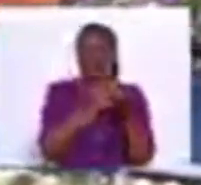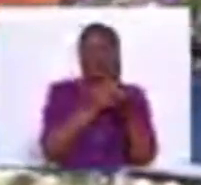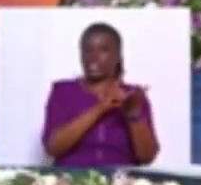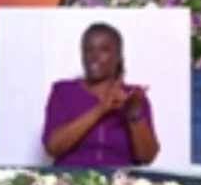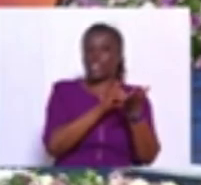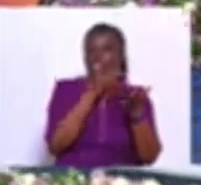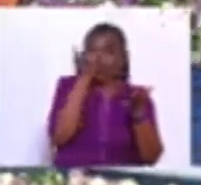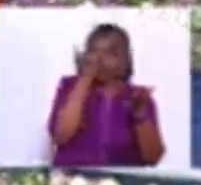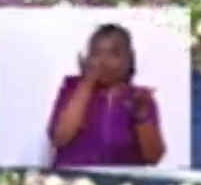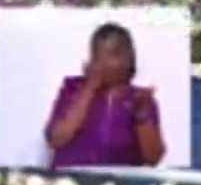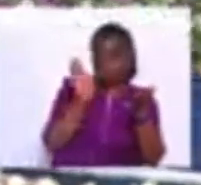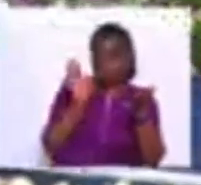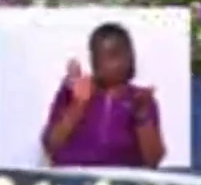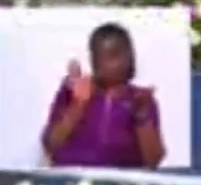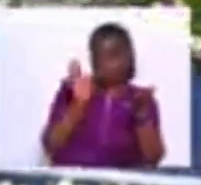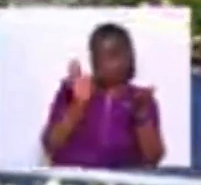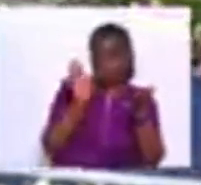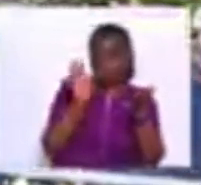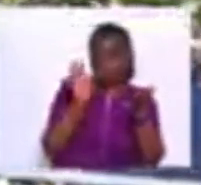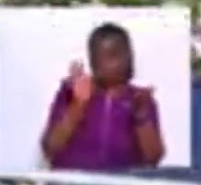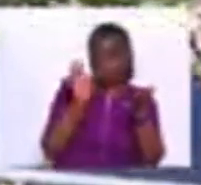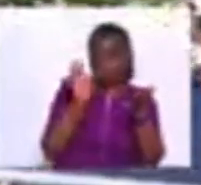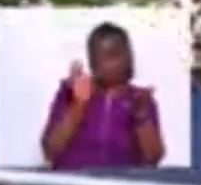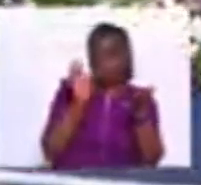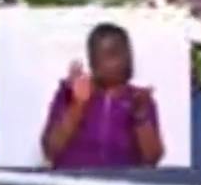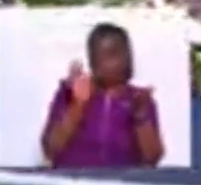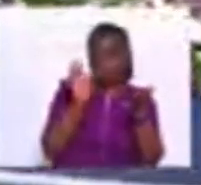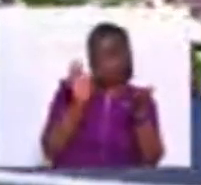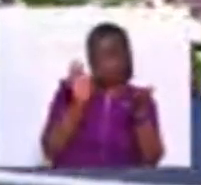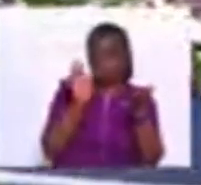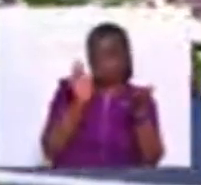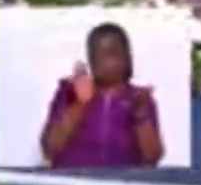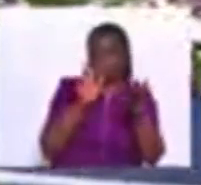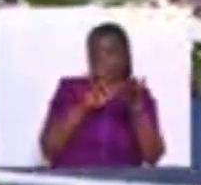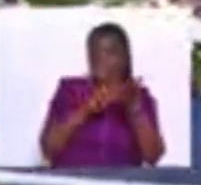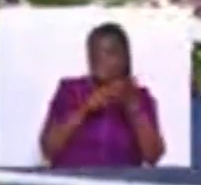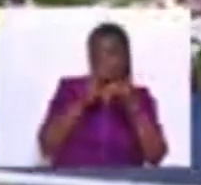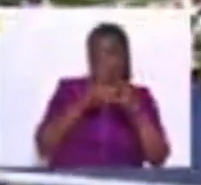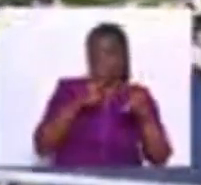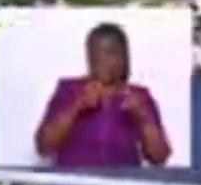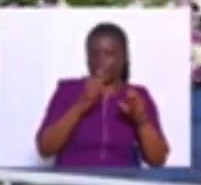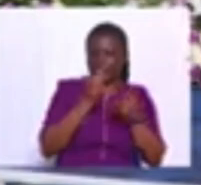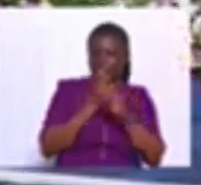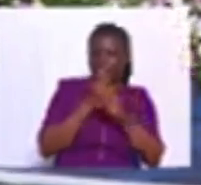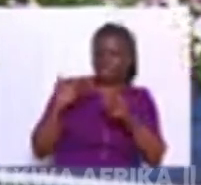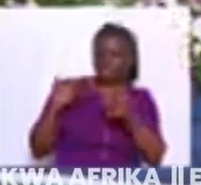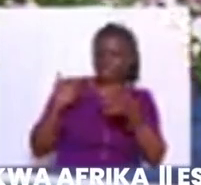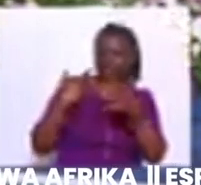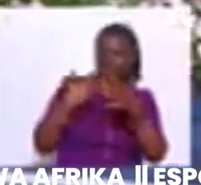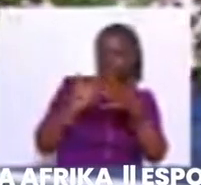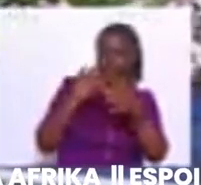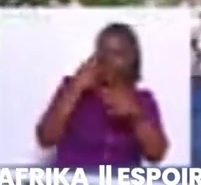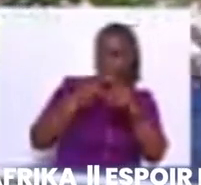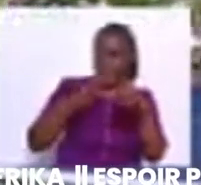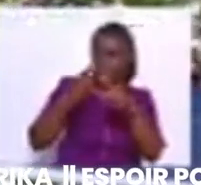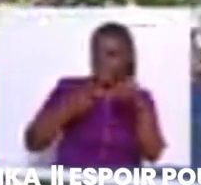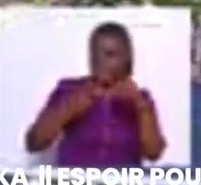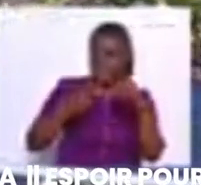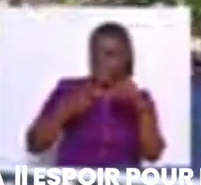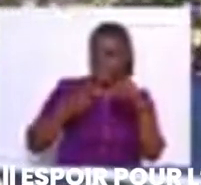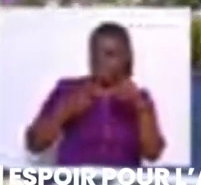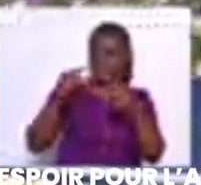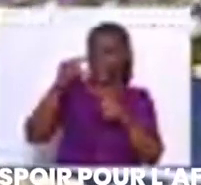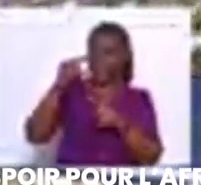know, and this is what I would have told her, is that there have been studies done for years about breast cancer and the gene for breast